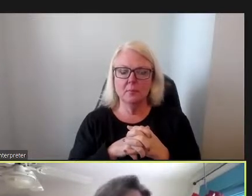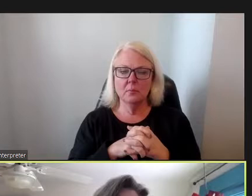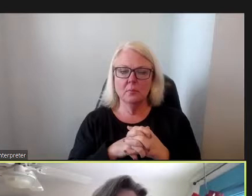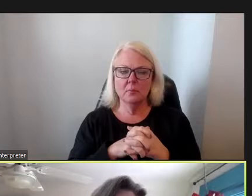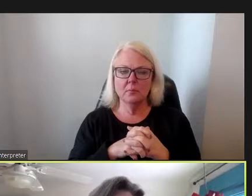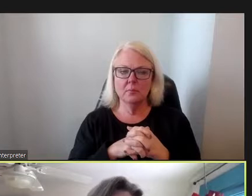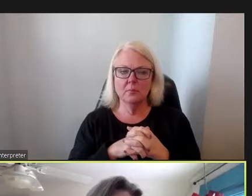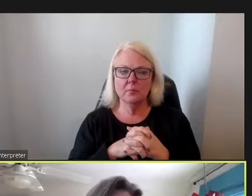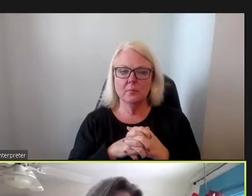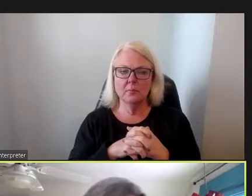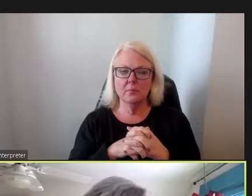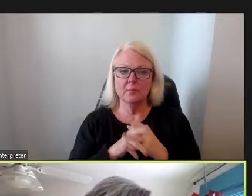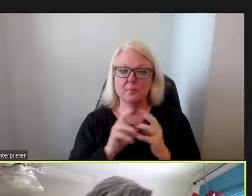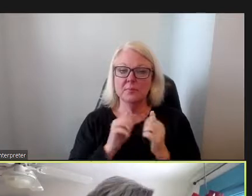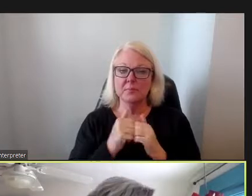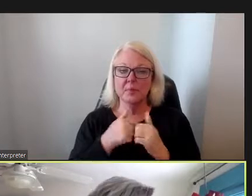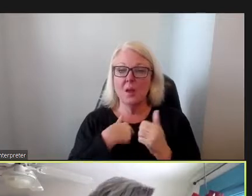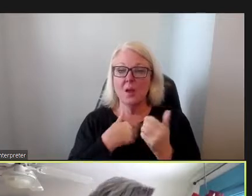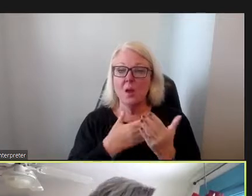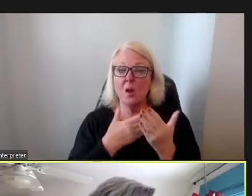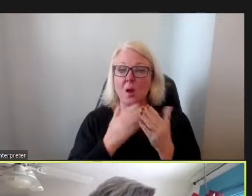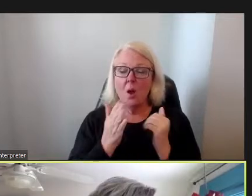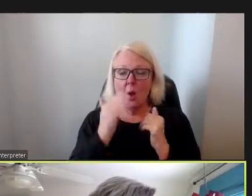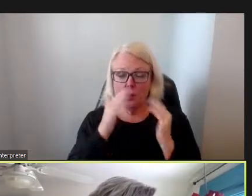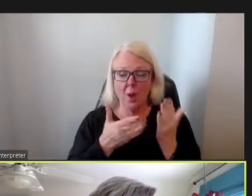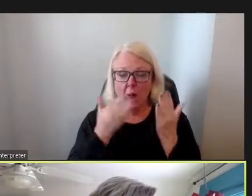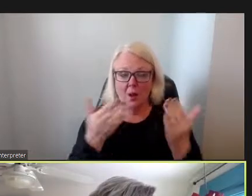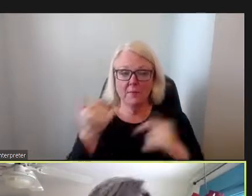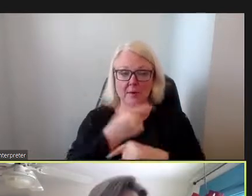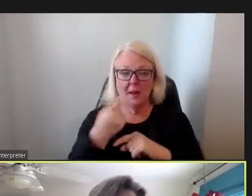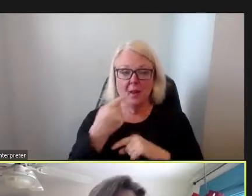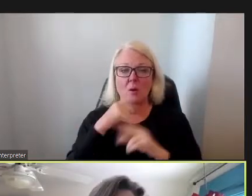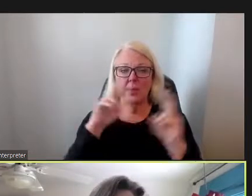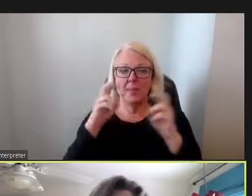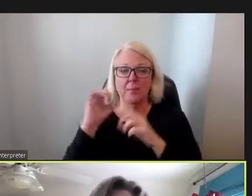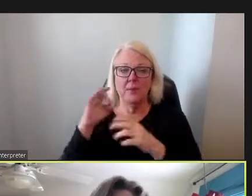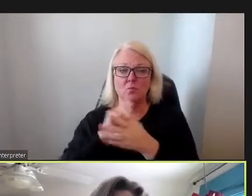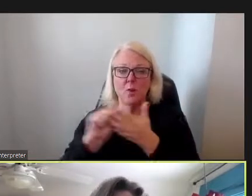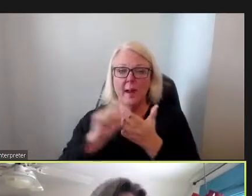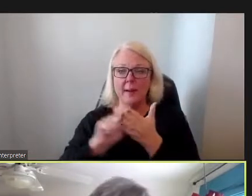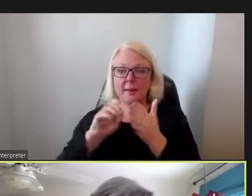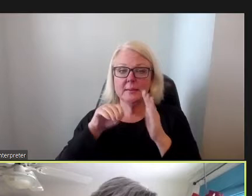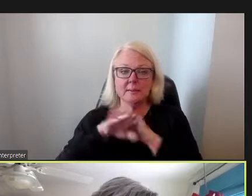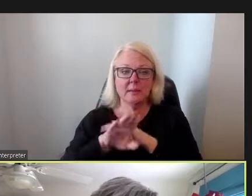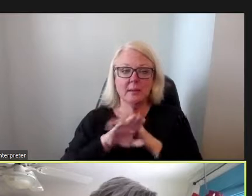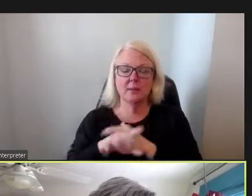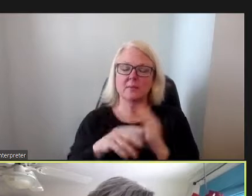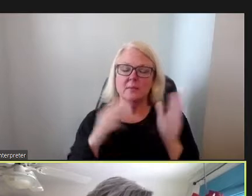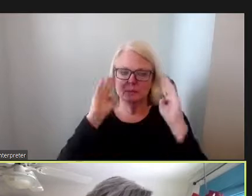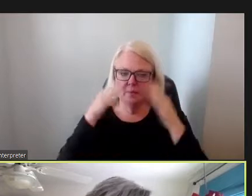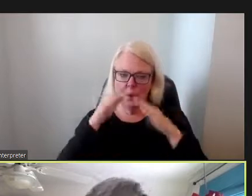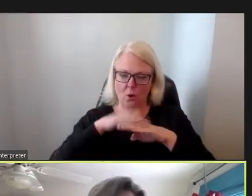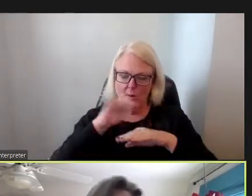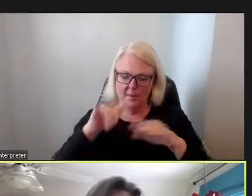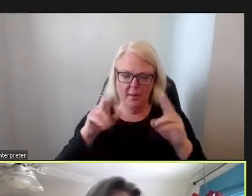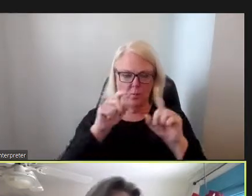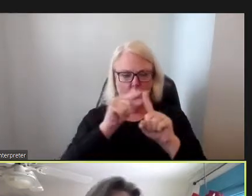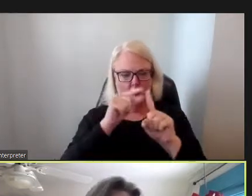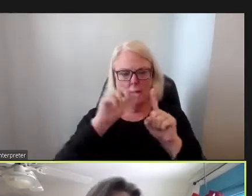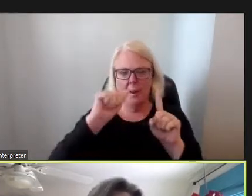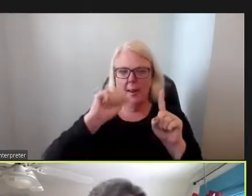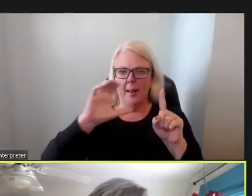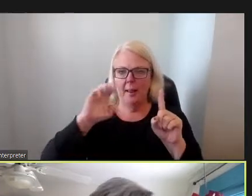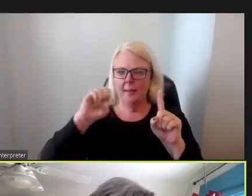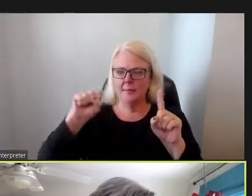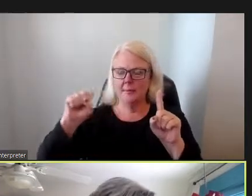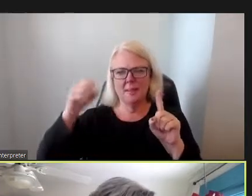The angle that I hope to offer today on the theme of writing and access is to focus on that term itself, access, and think through